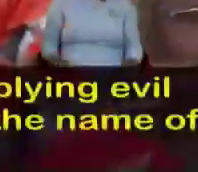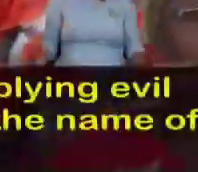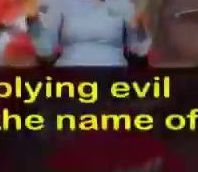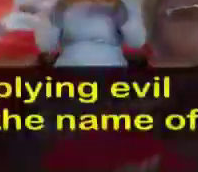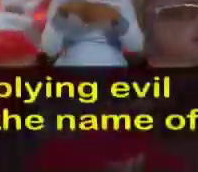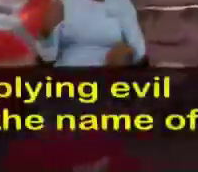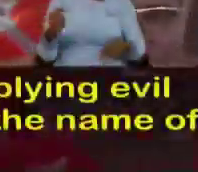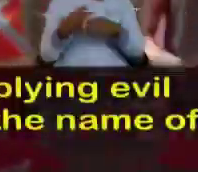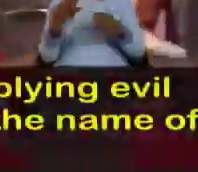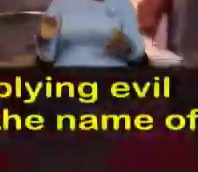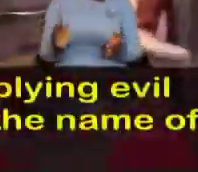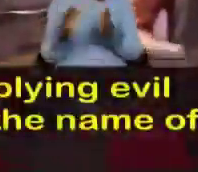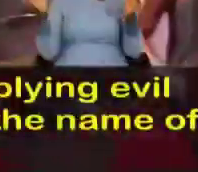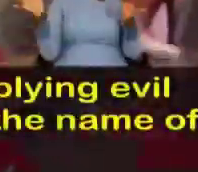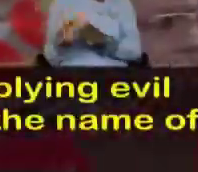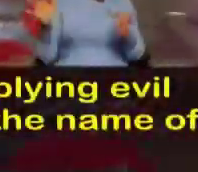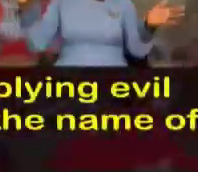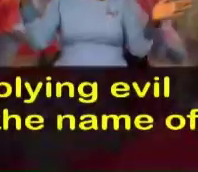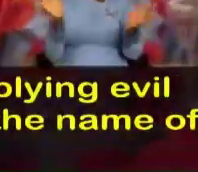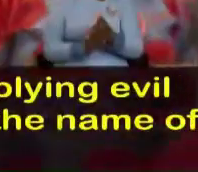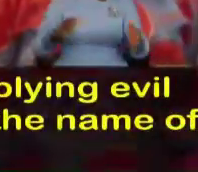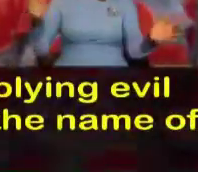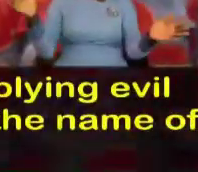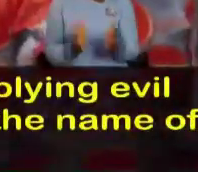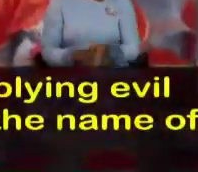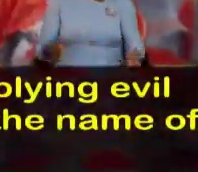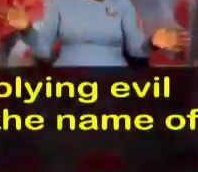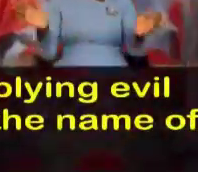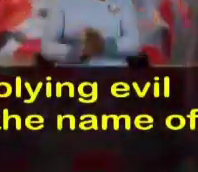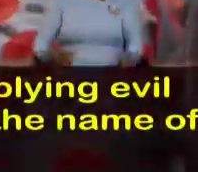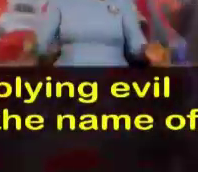Deal with the reign of darkness.